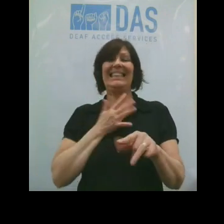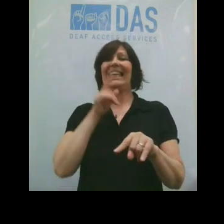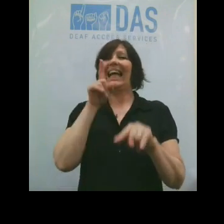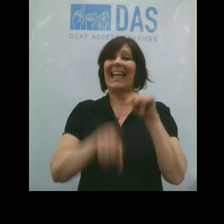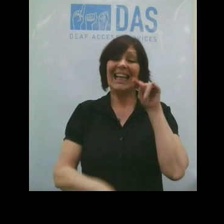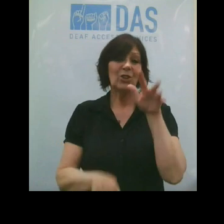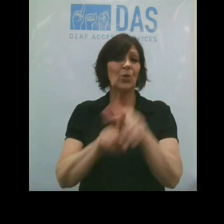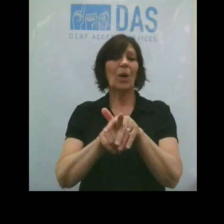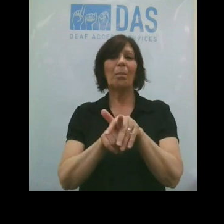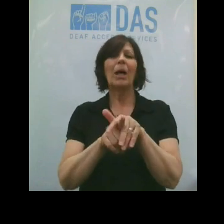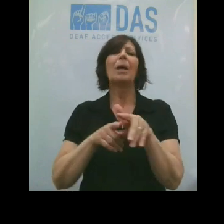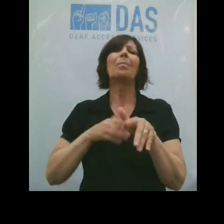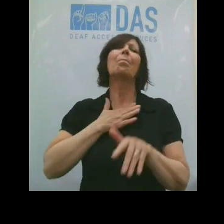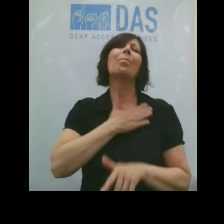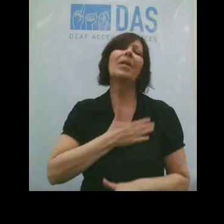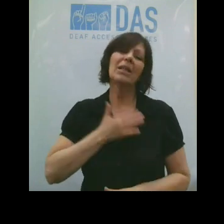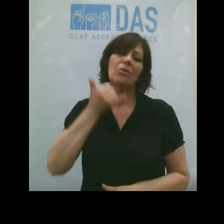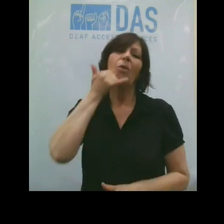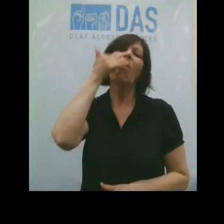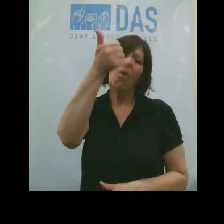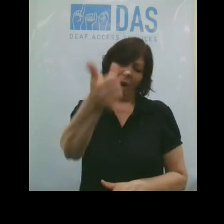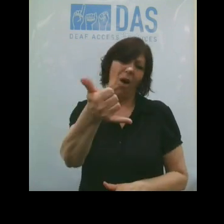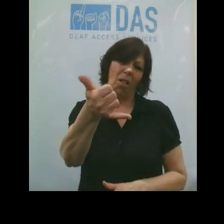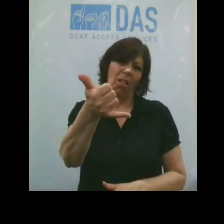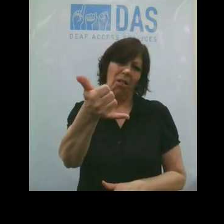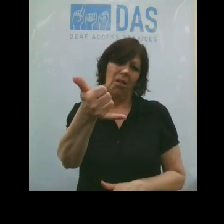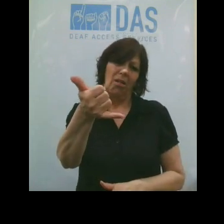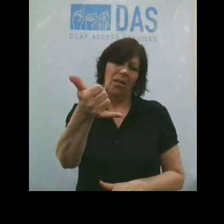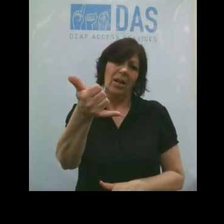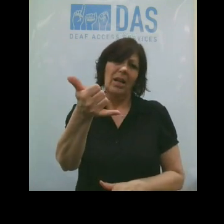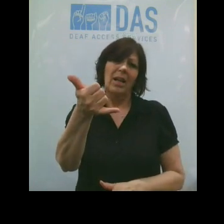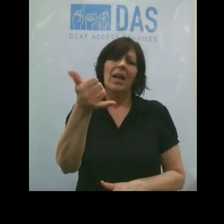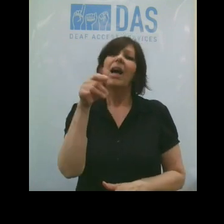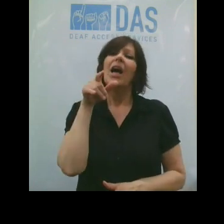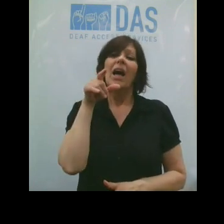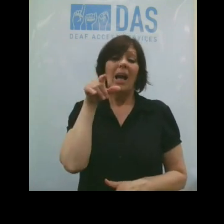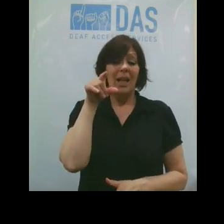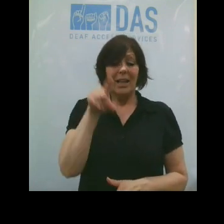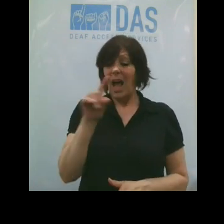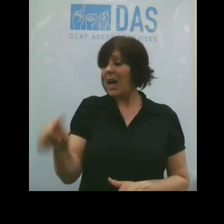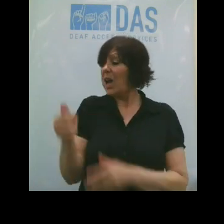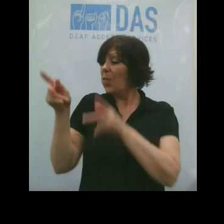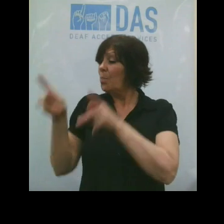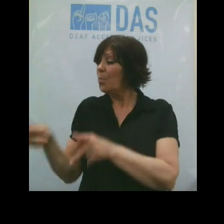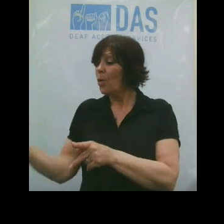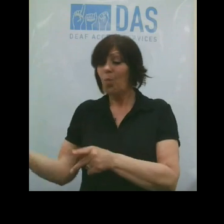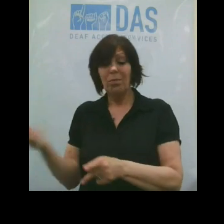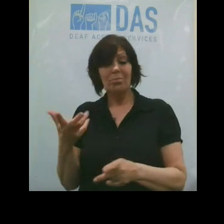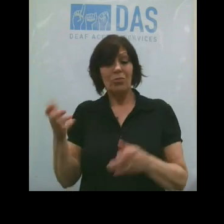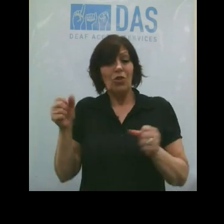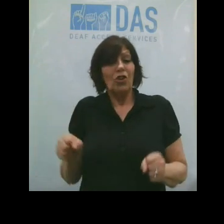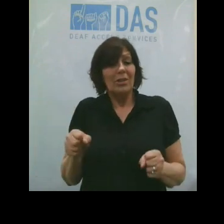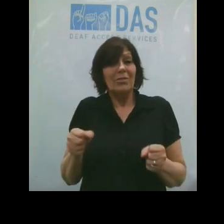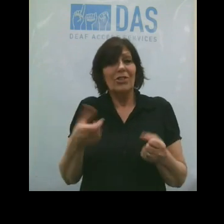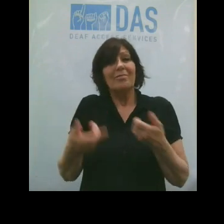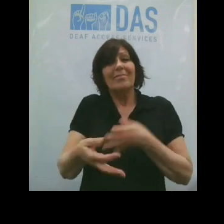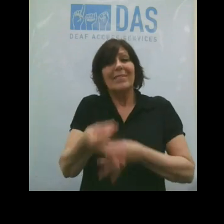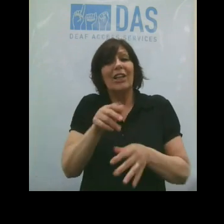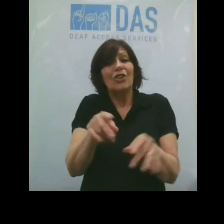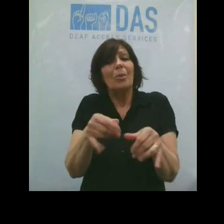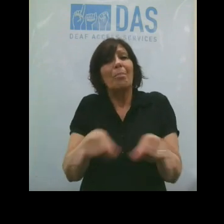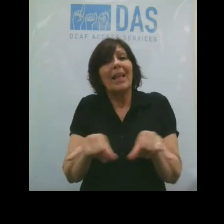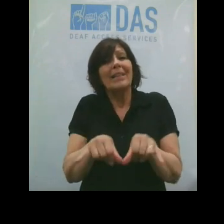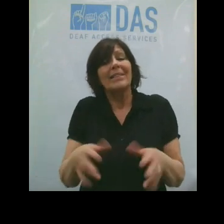able to show up, please call and let us know, because you're taking the spot of somebody else who otherwise would have gotten